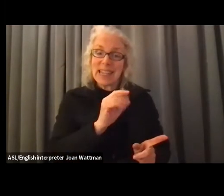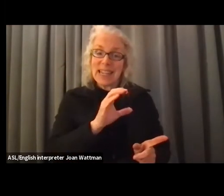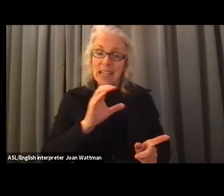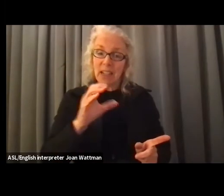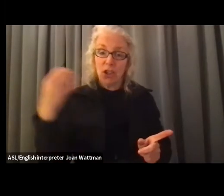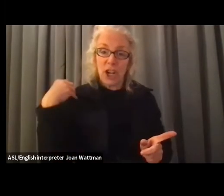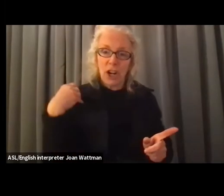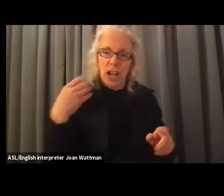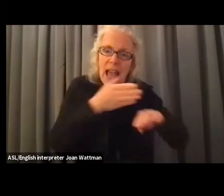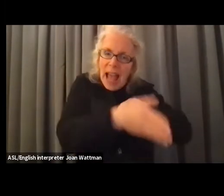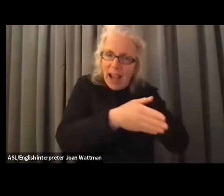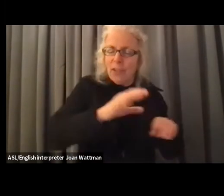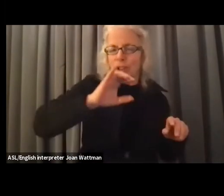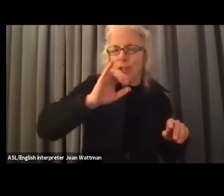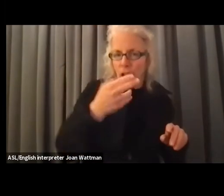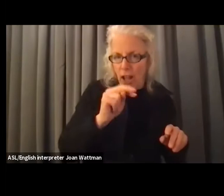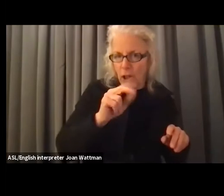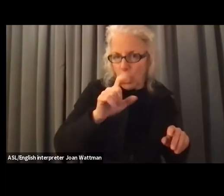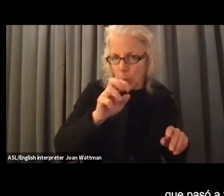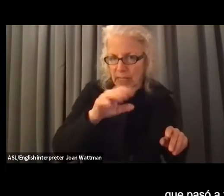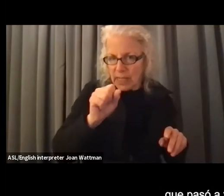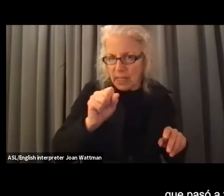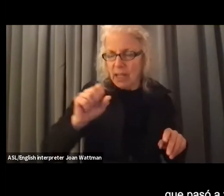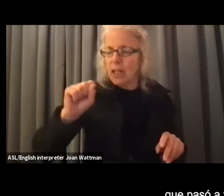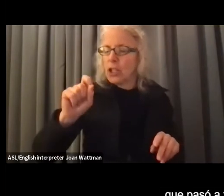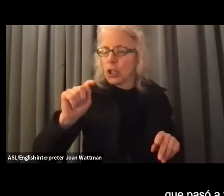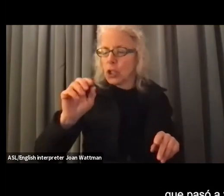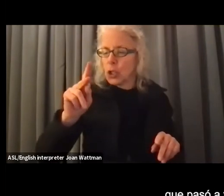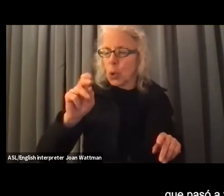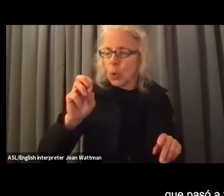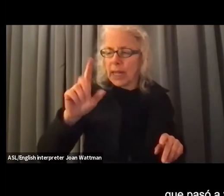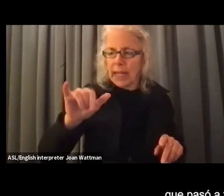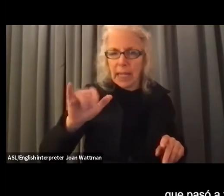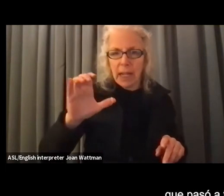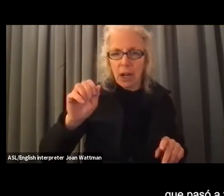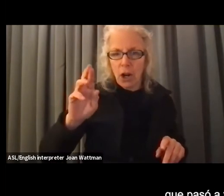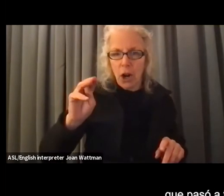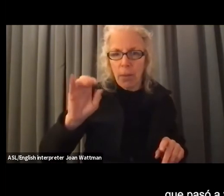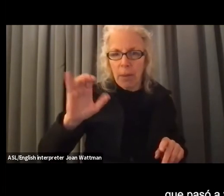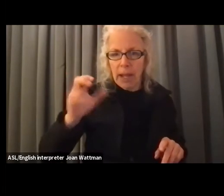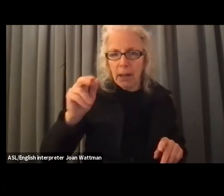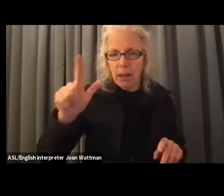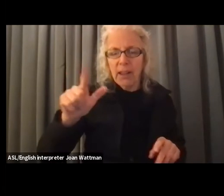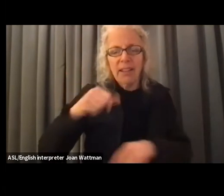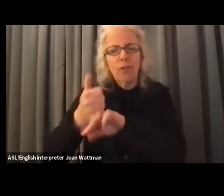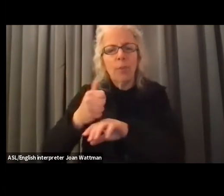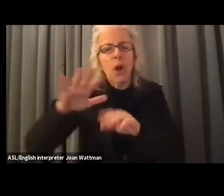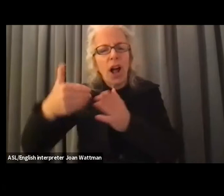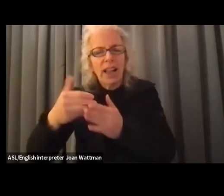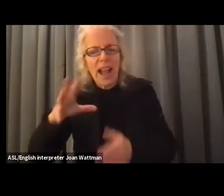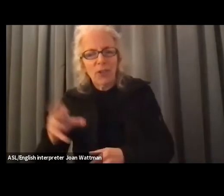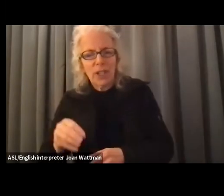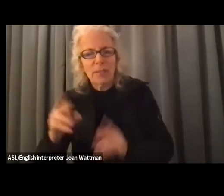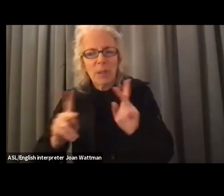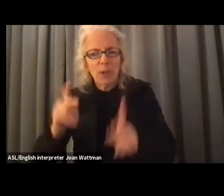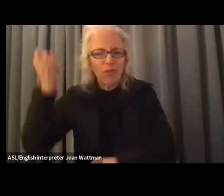was Stokely Carmichael or Kwame Ture, who went on to form the All-African People's Revolutionary Party, spending much of the rest